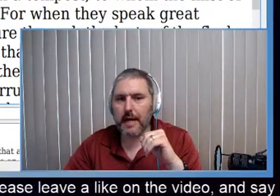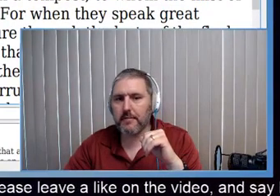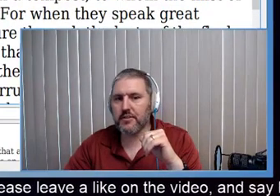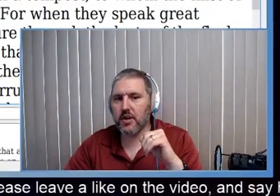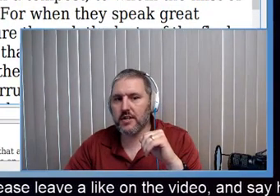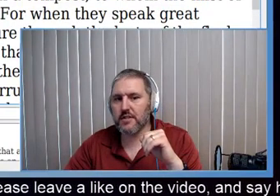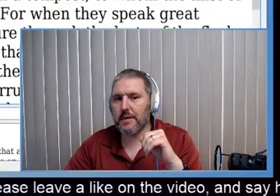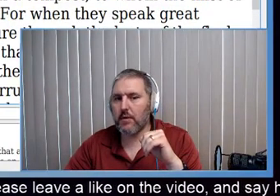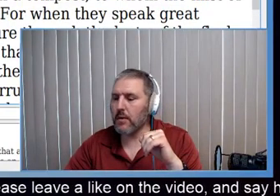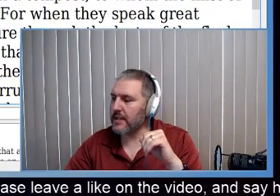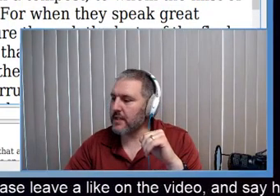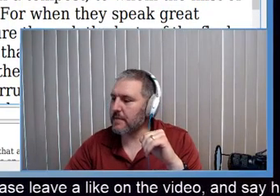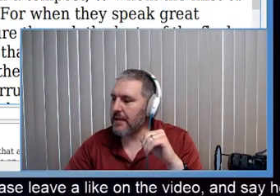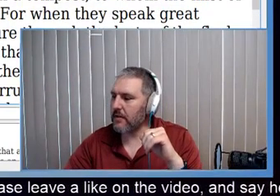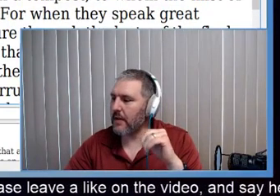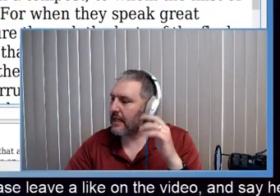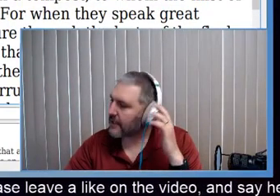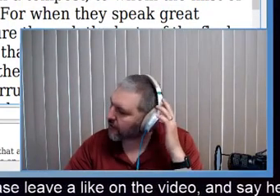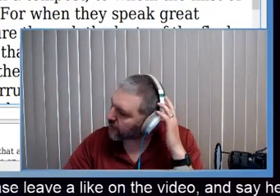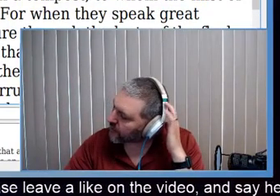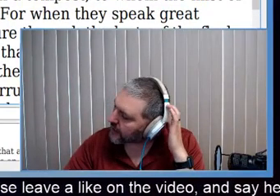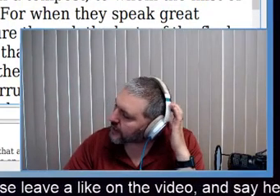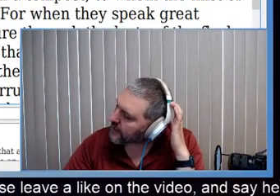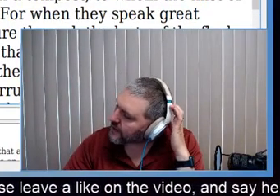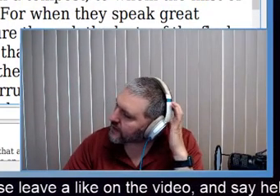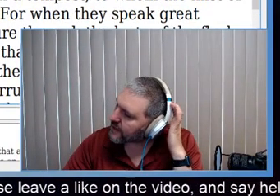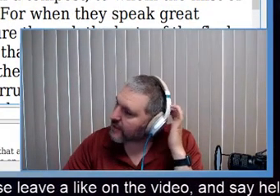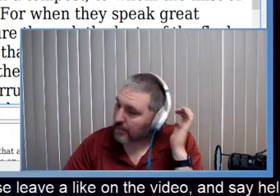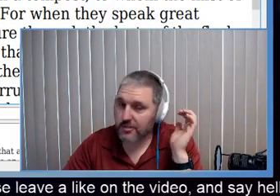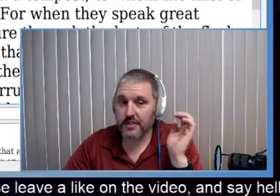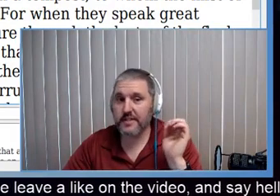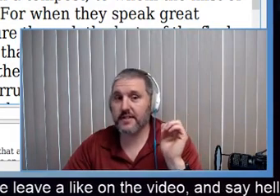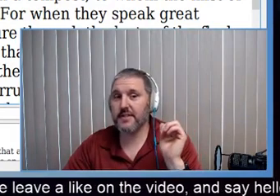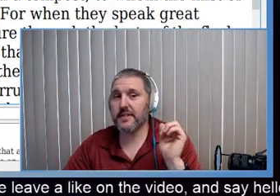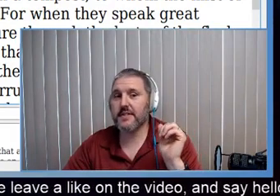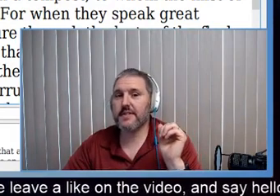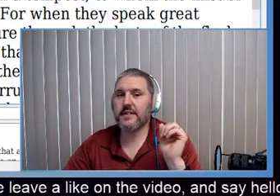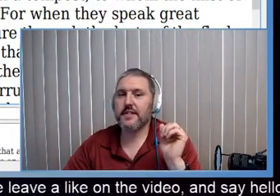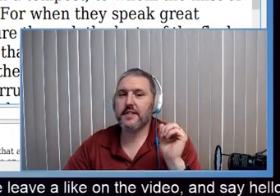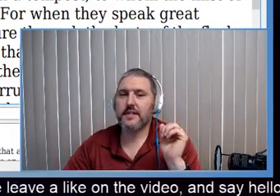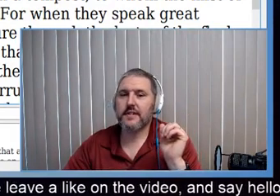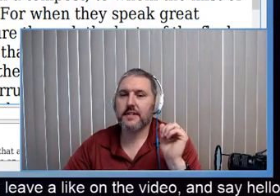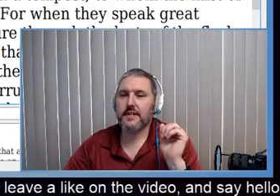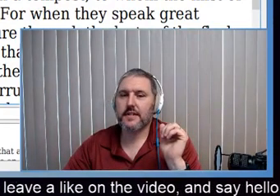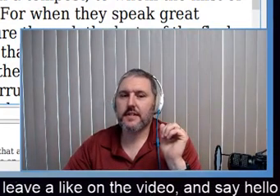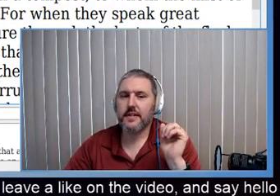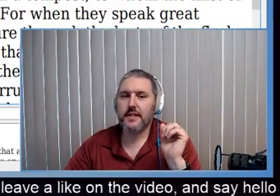The Bible talks about what these men are like that are doing this. I want you to listen to this.